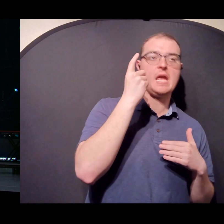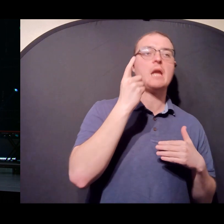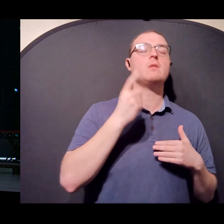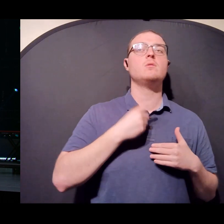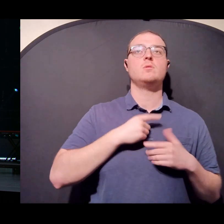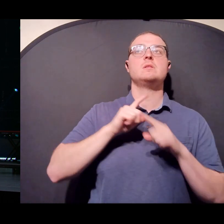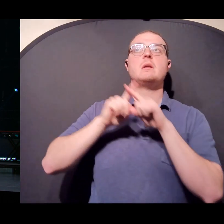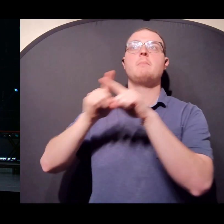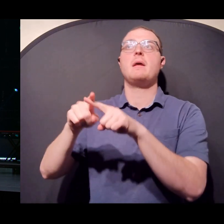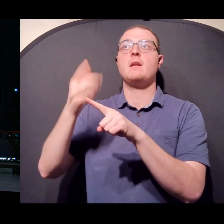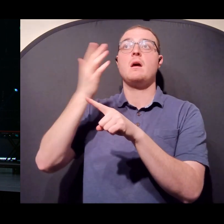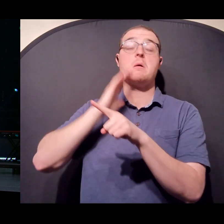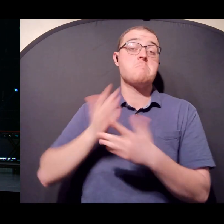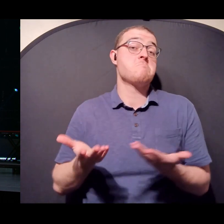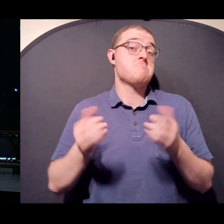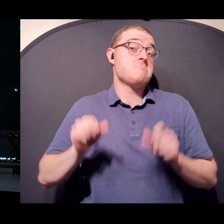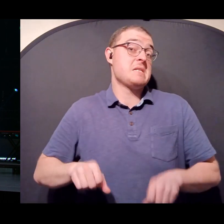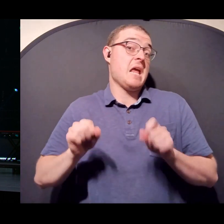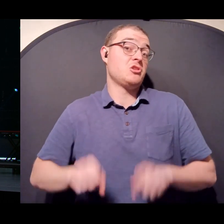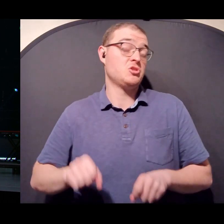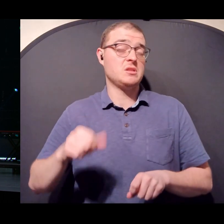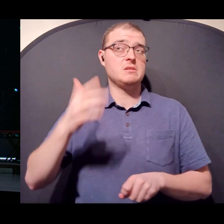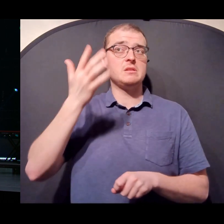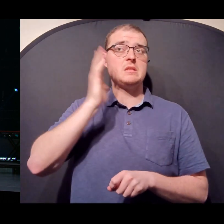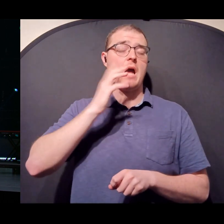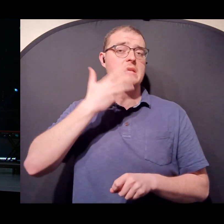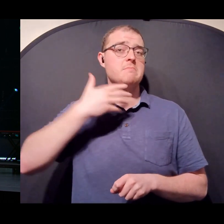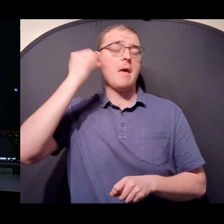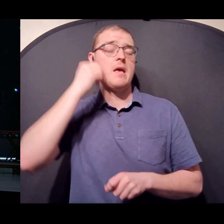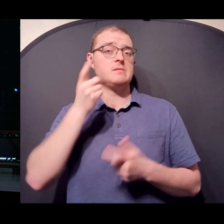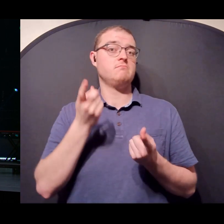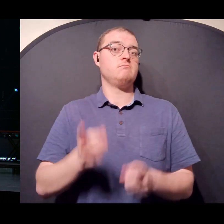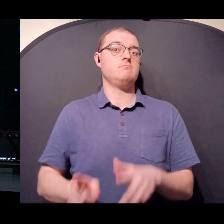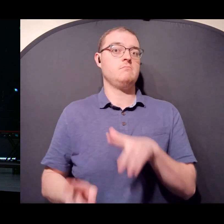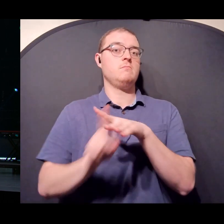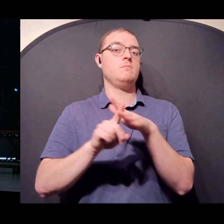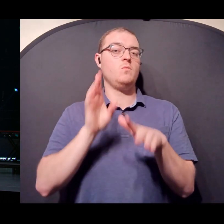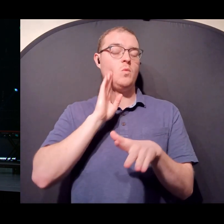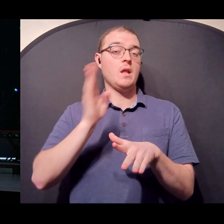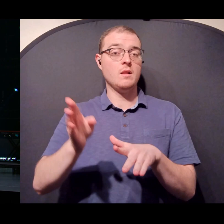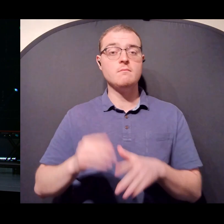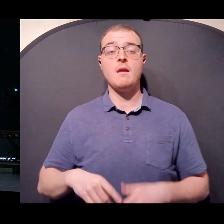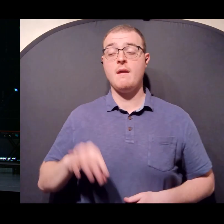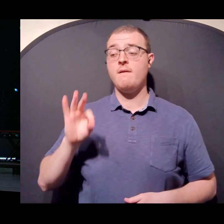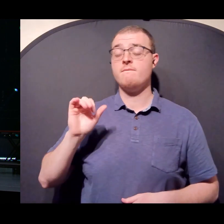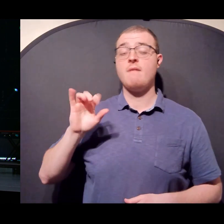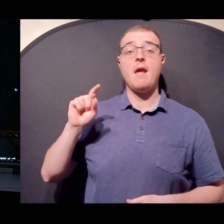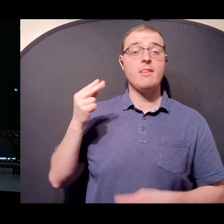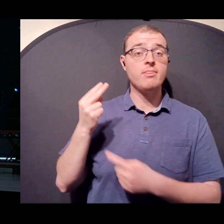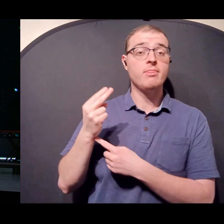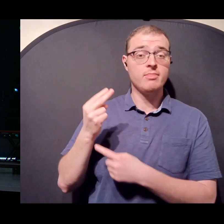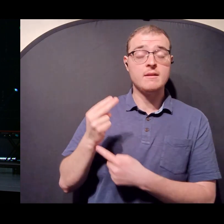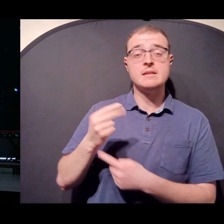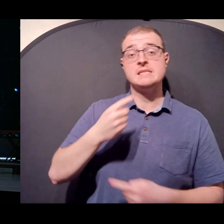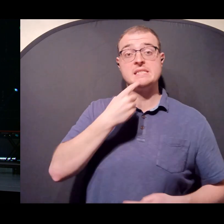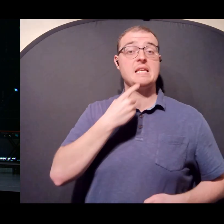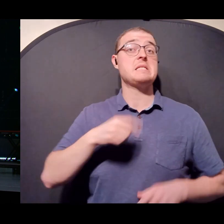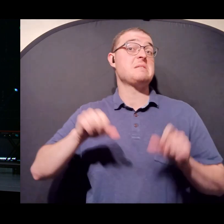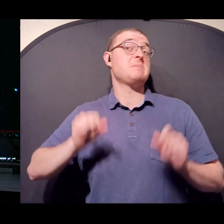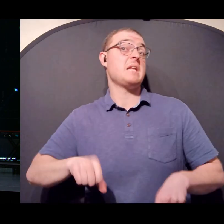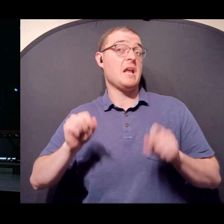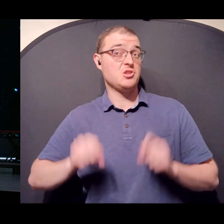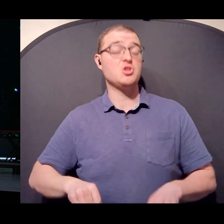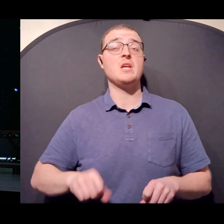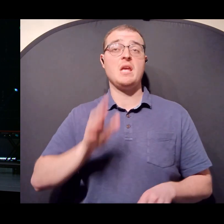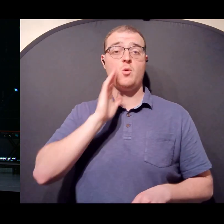our limited understanding of things for the potential. It doesn't always work out. But faith says there's a potential that it's going to work